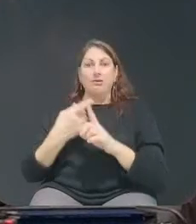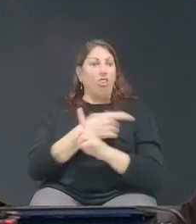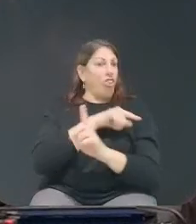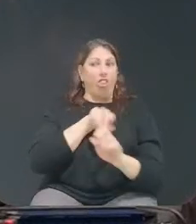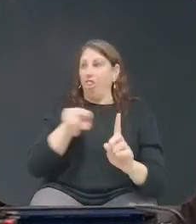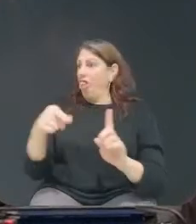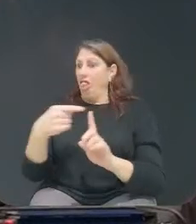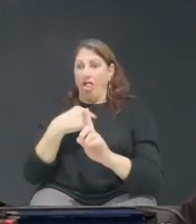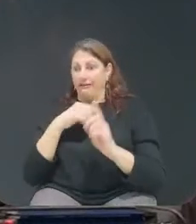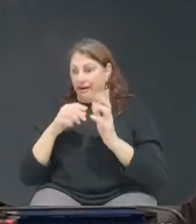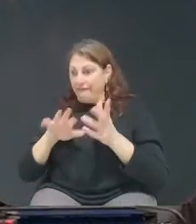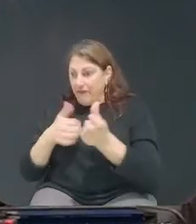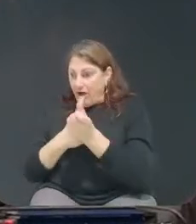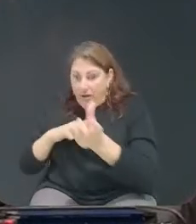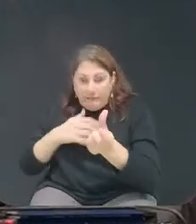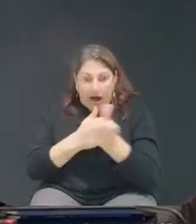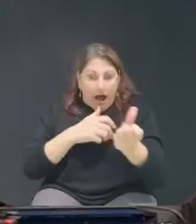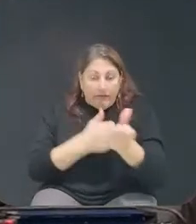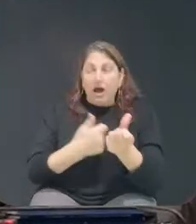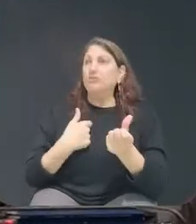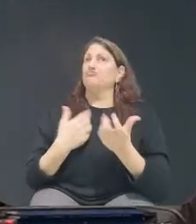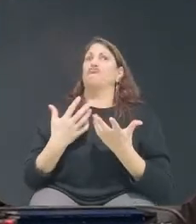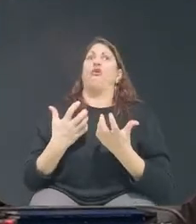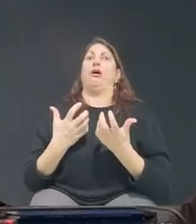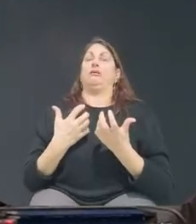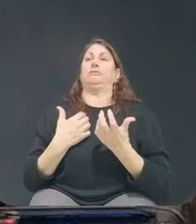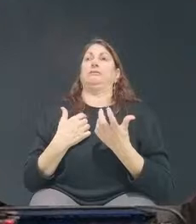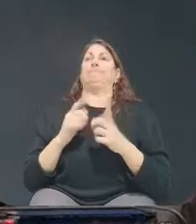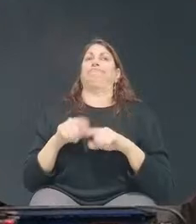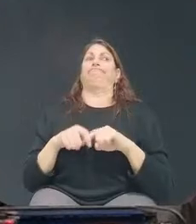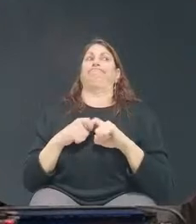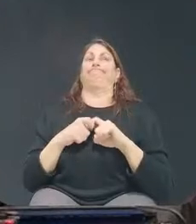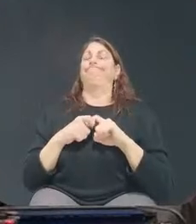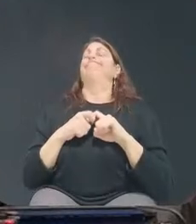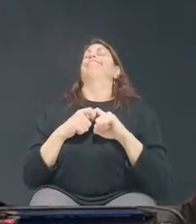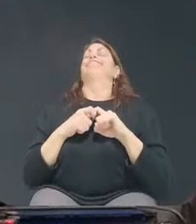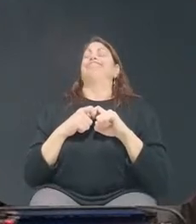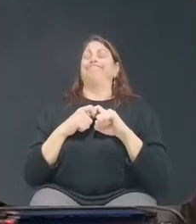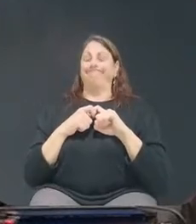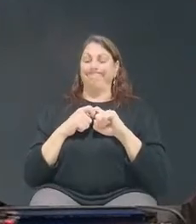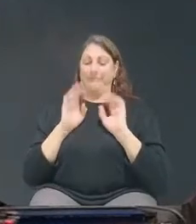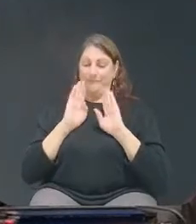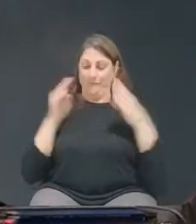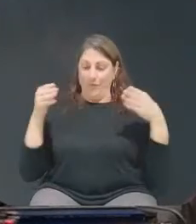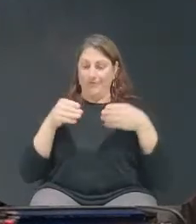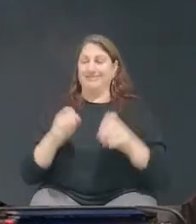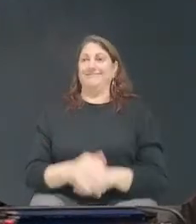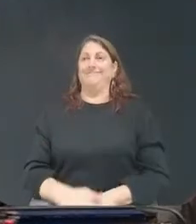holes with those, so yeah. More than I can say.